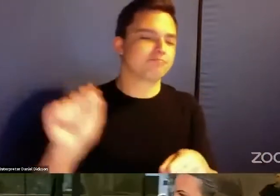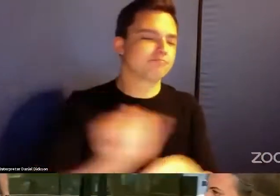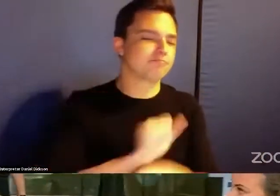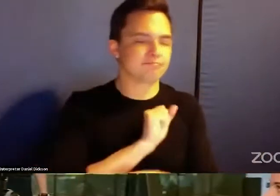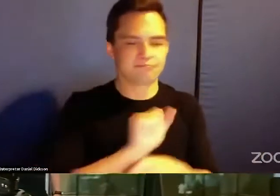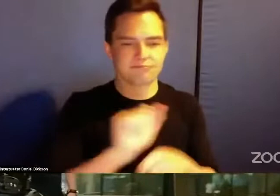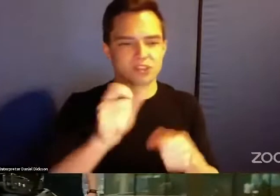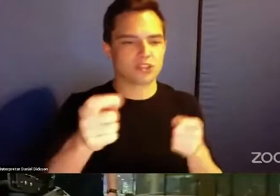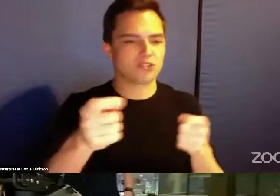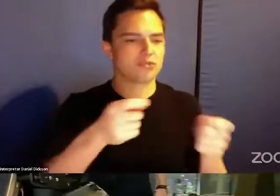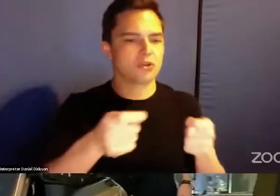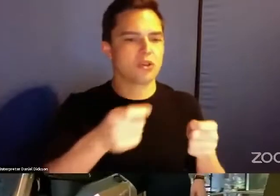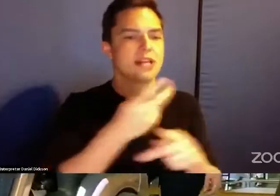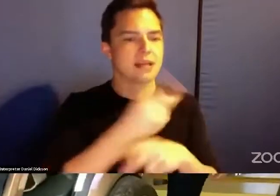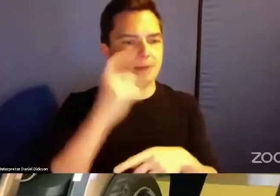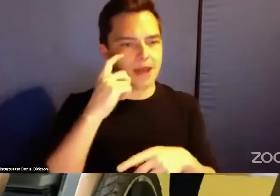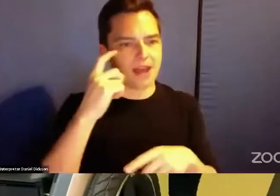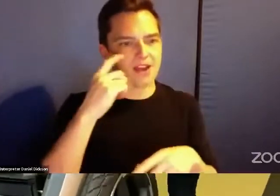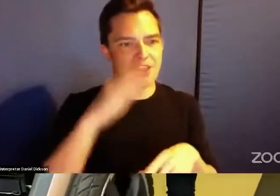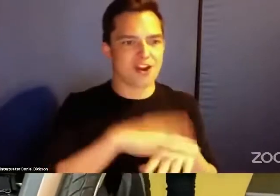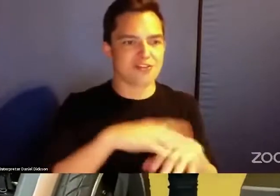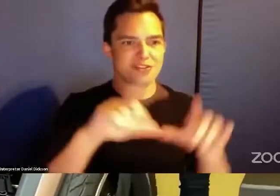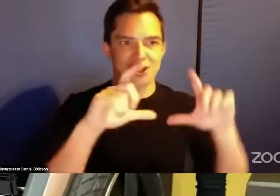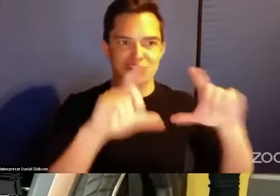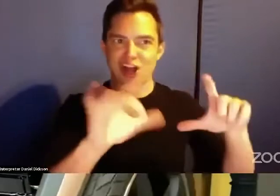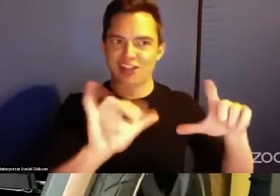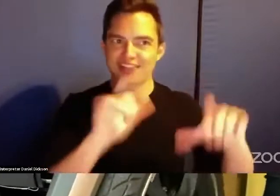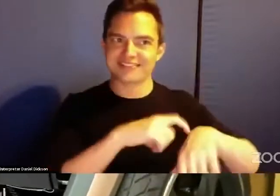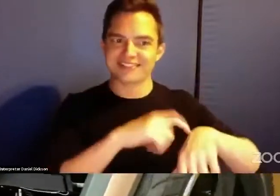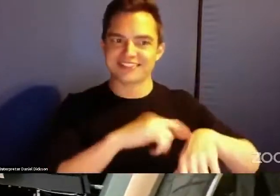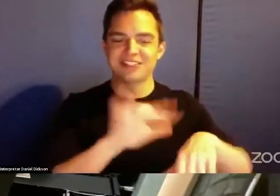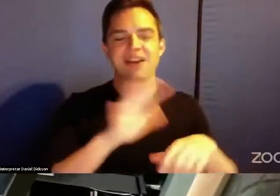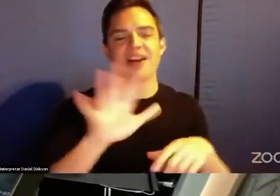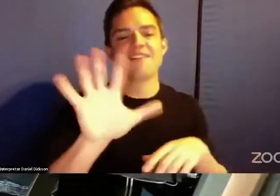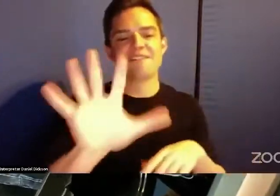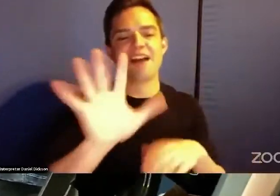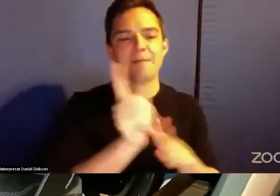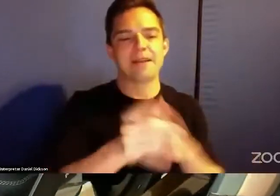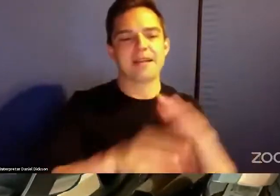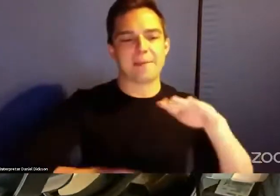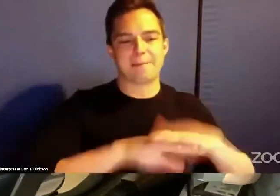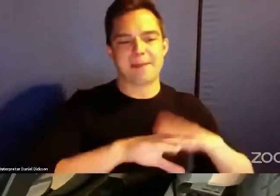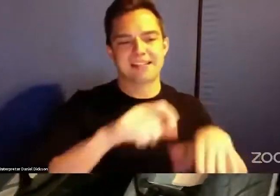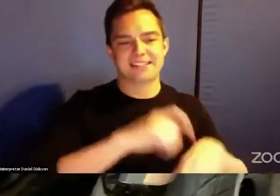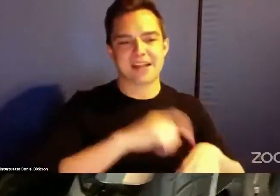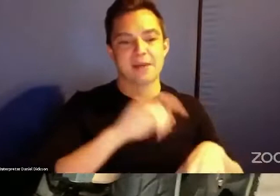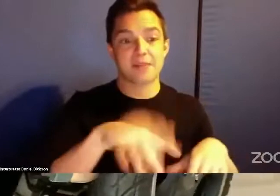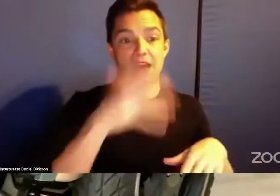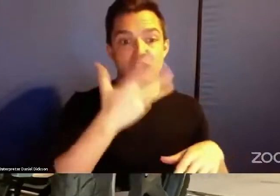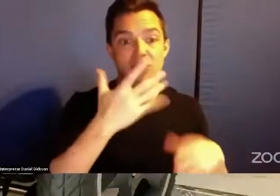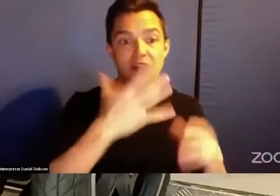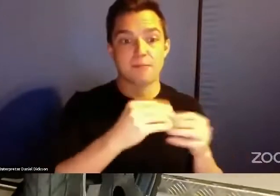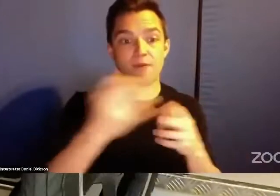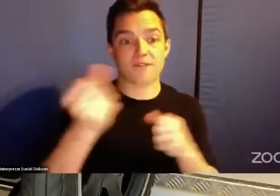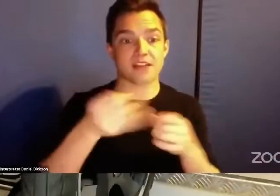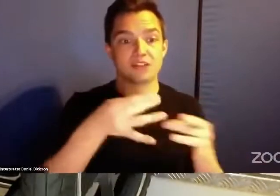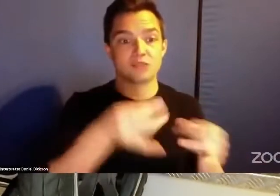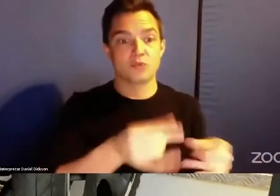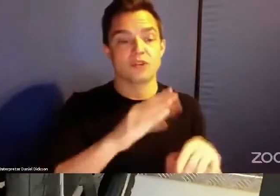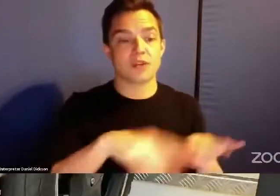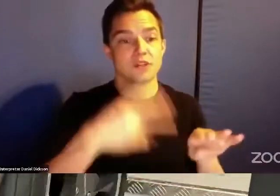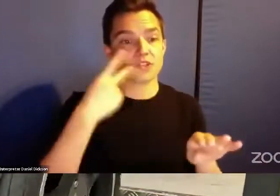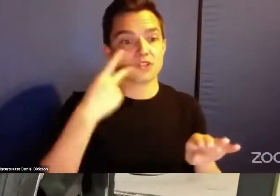clock as well, Roland. 5 minutes is the total time. This is looking a lot quicker and smoother than we saw in some of the